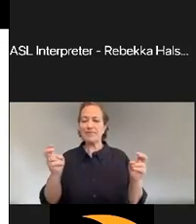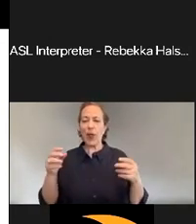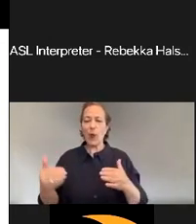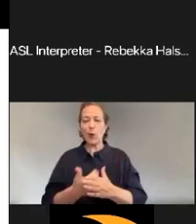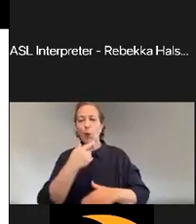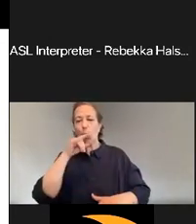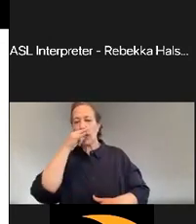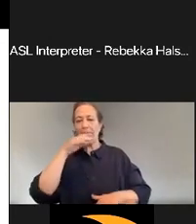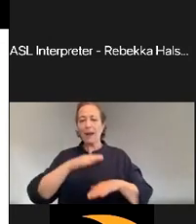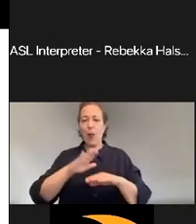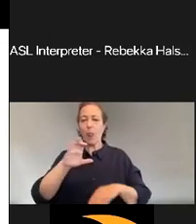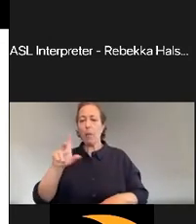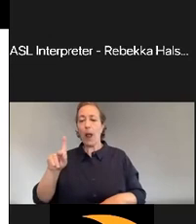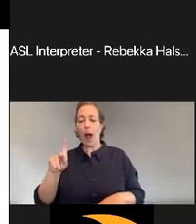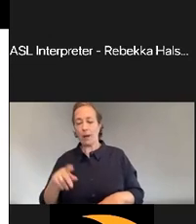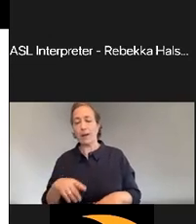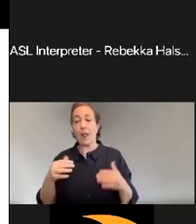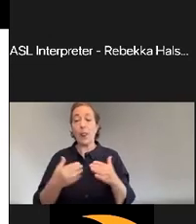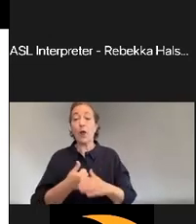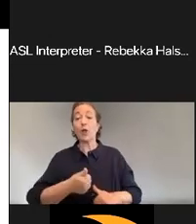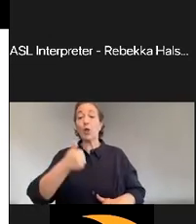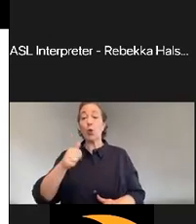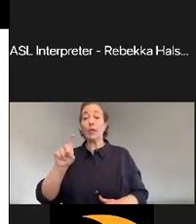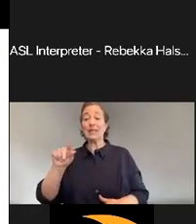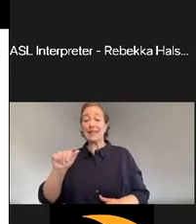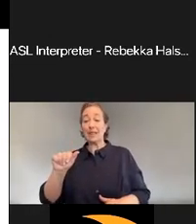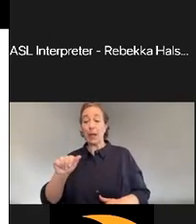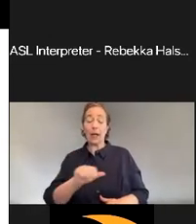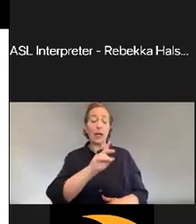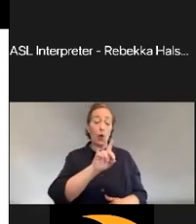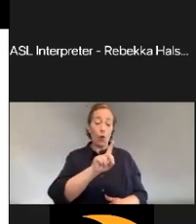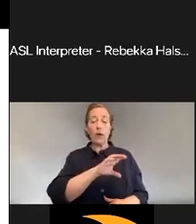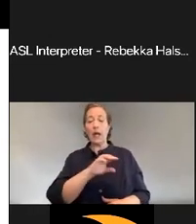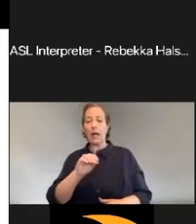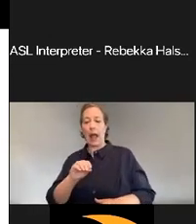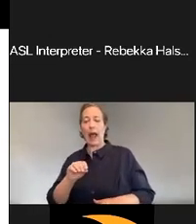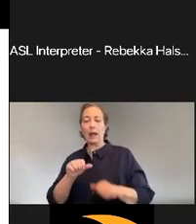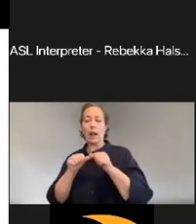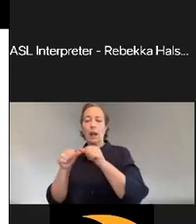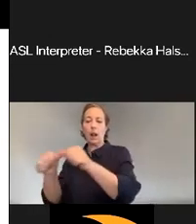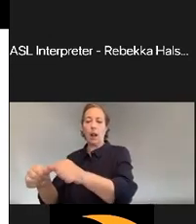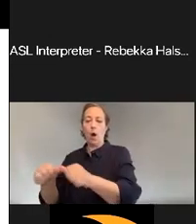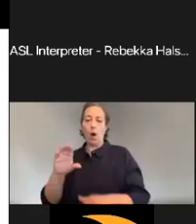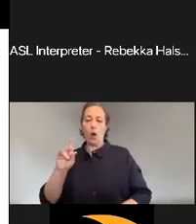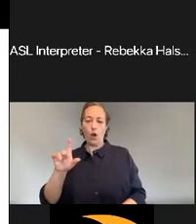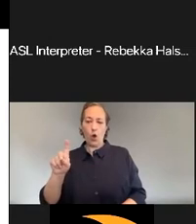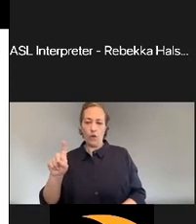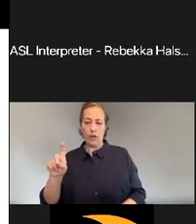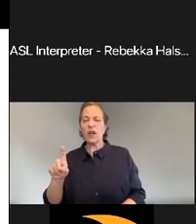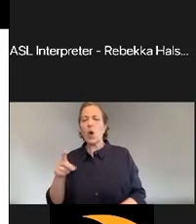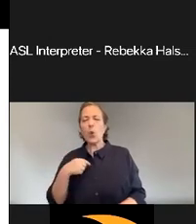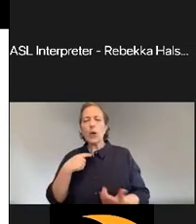newest disability, which is COVID and long COVID in particular. We've touched on it a bit today in this focus on pediatric